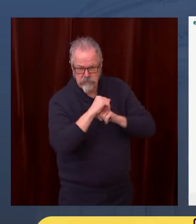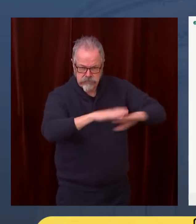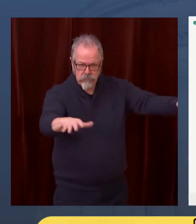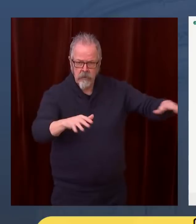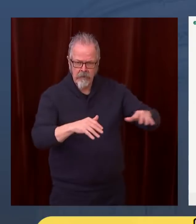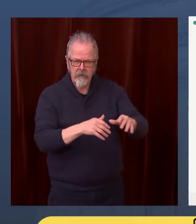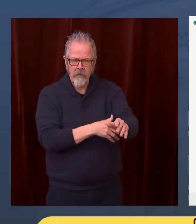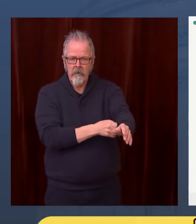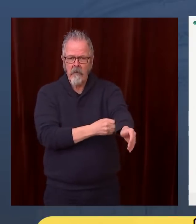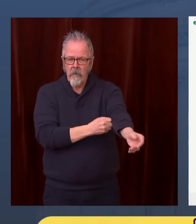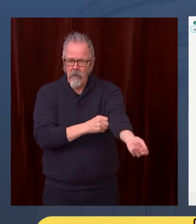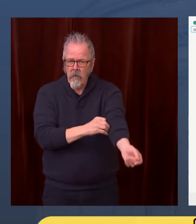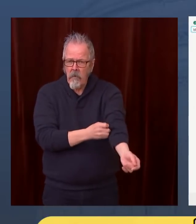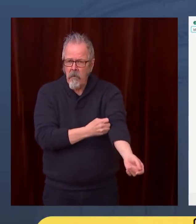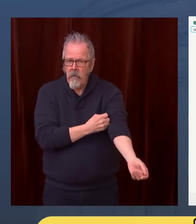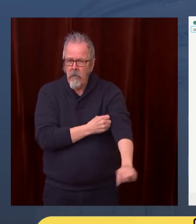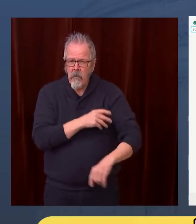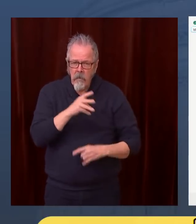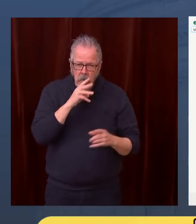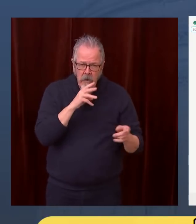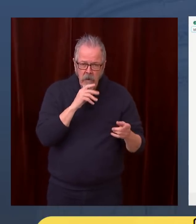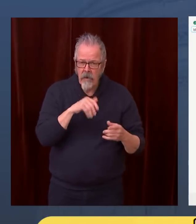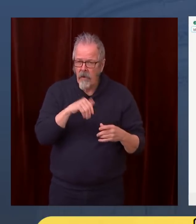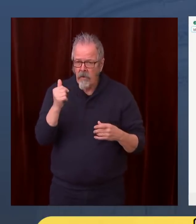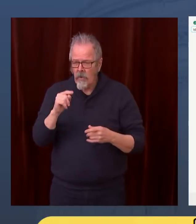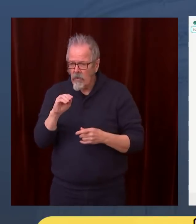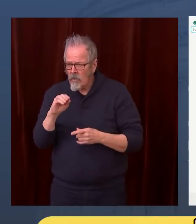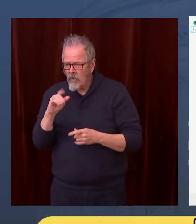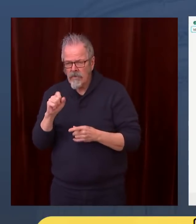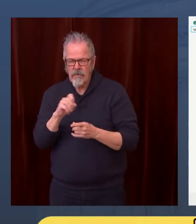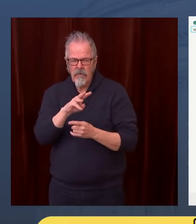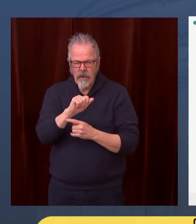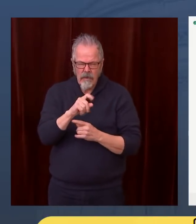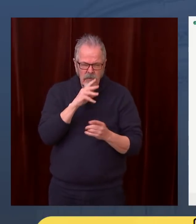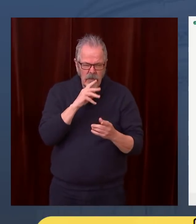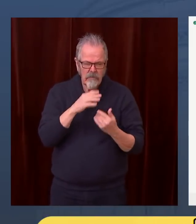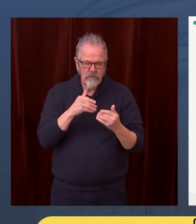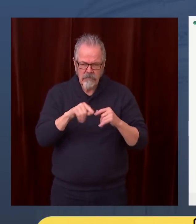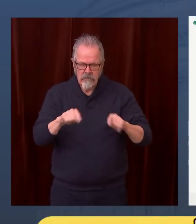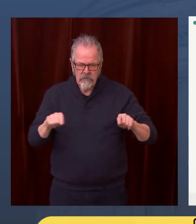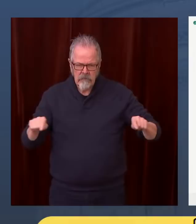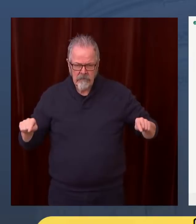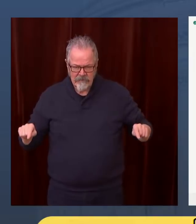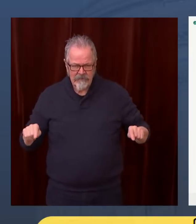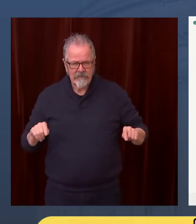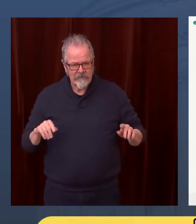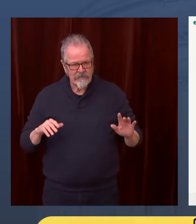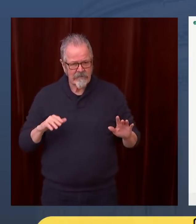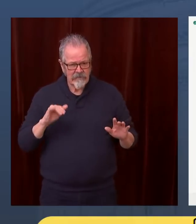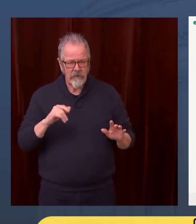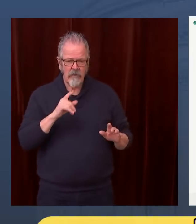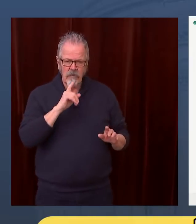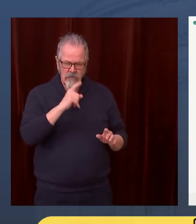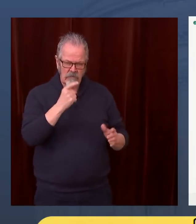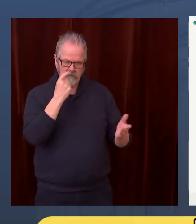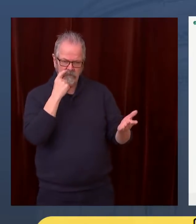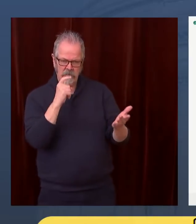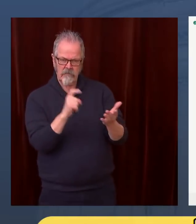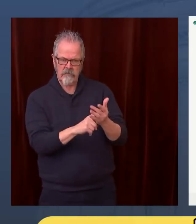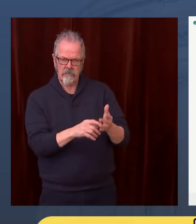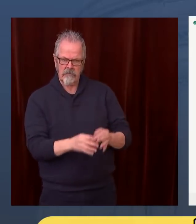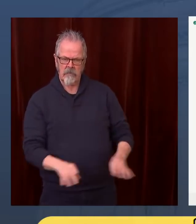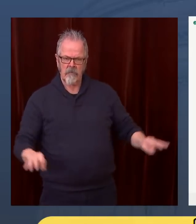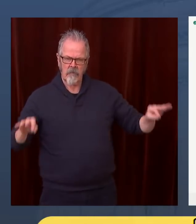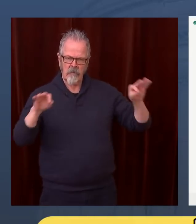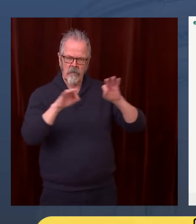we also are looking at, pivoting to, shifting to, and really reminding ourselves of the importance of those tools from